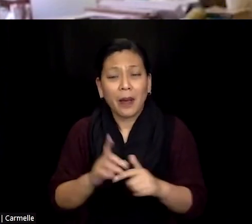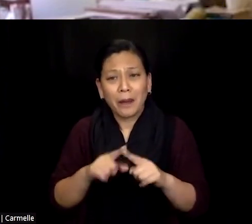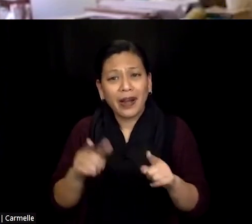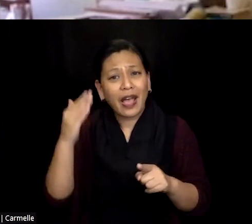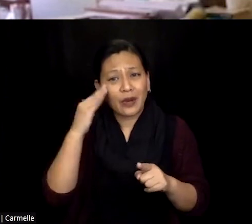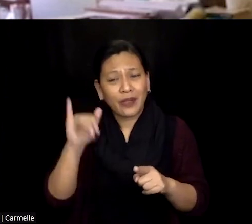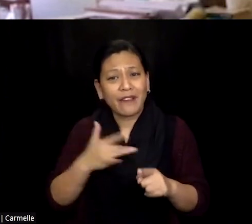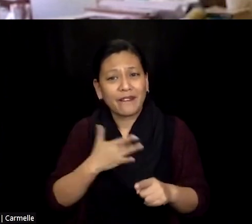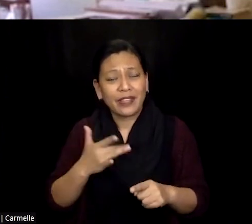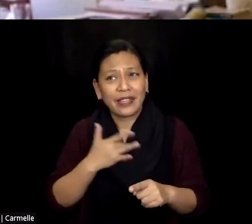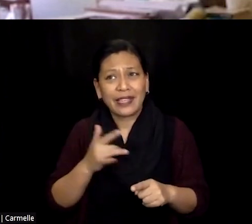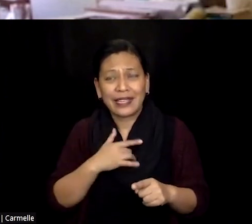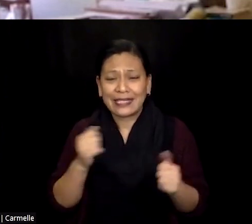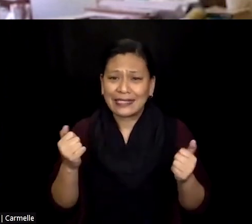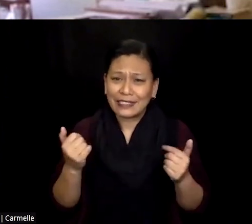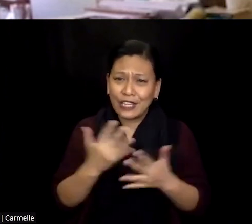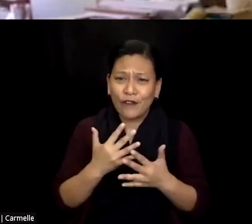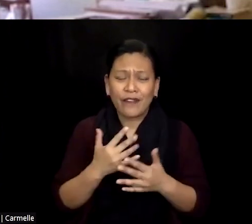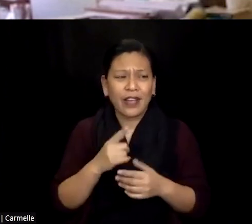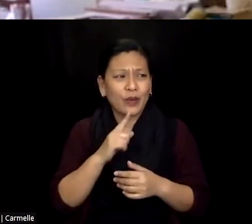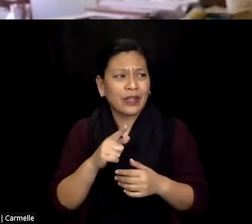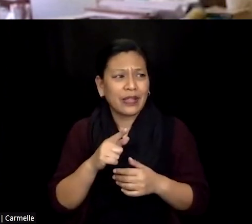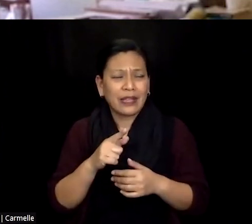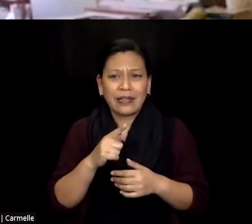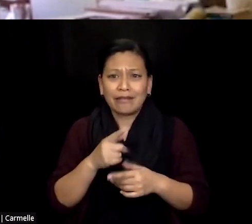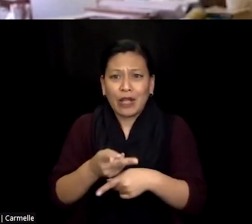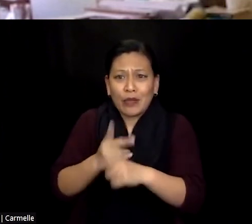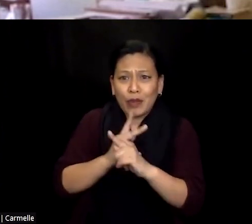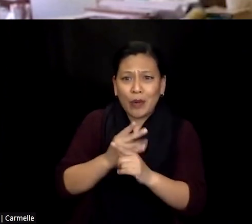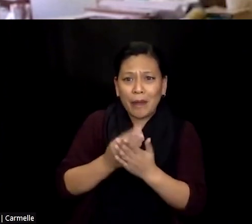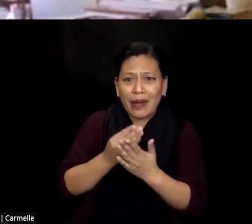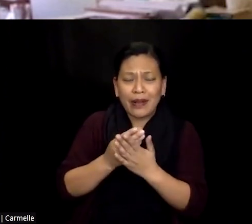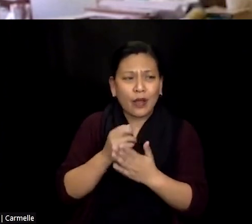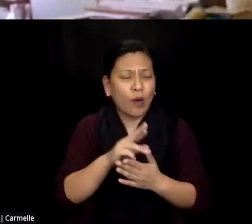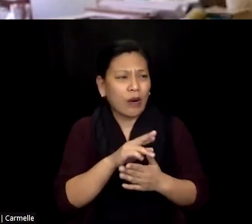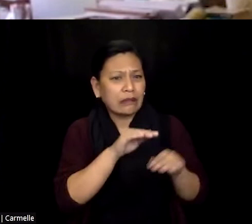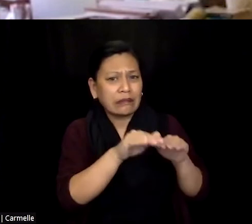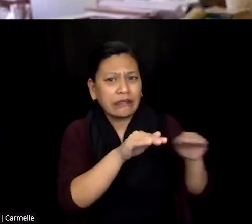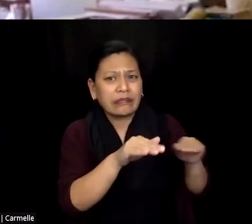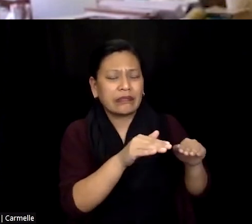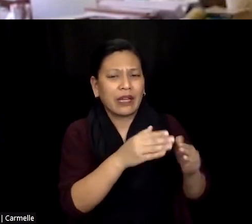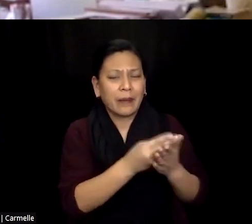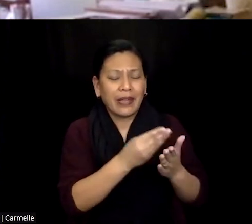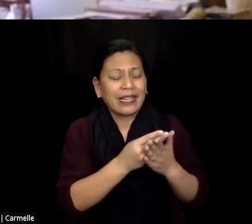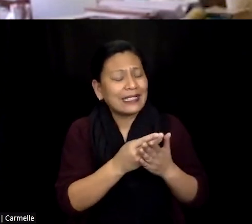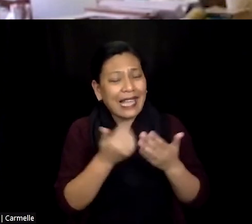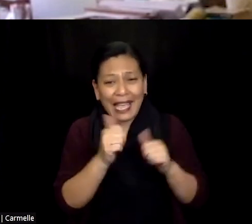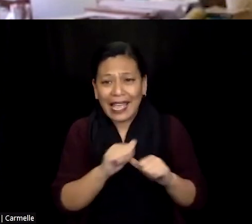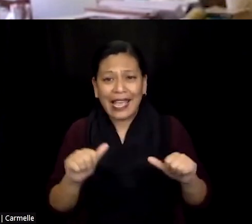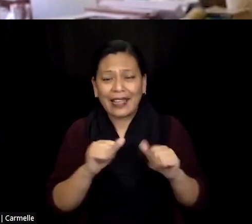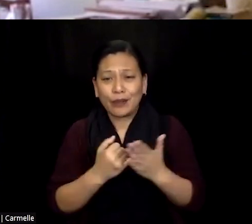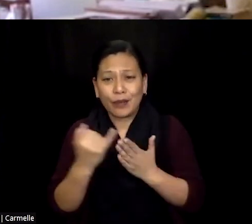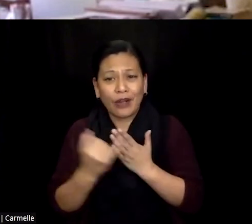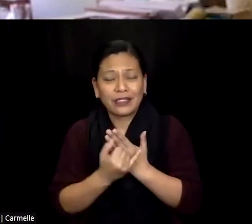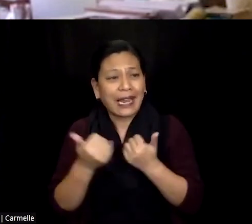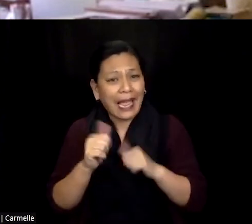feeling. It's terrifying to take out money, to take out a loan, to go and do something, as it is with every startup. Anytime you're